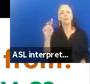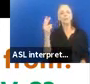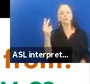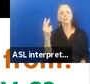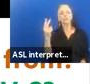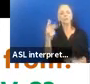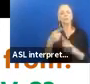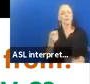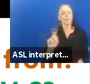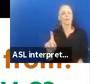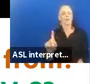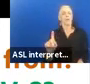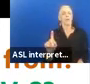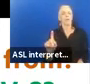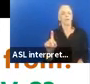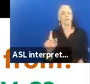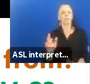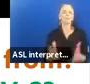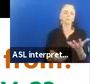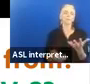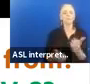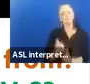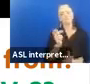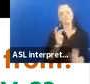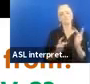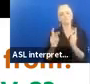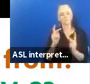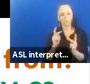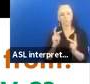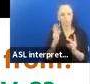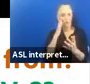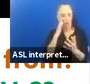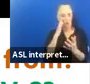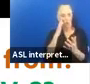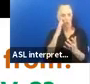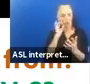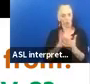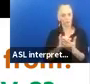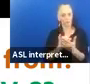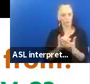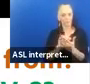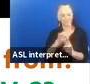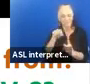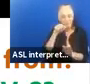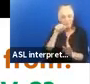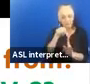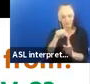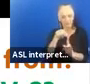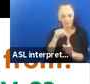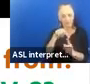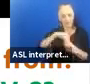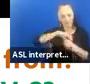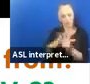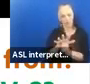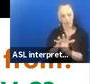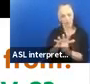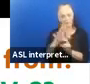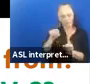SARS-CoV-2, which most people are probably aware, is the particular coronavirus that